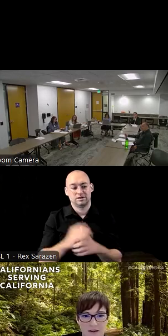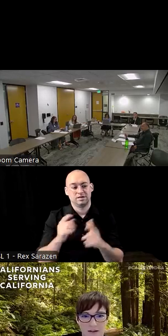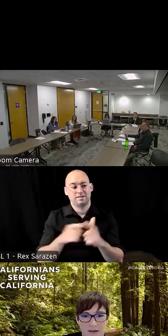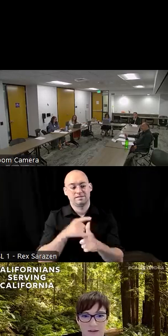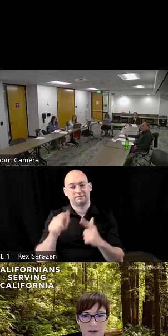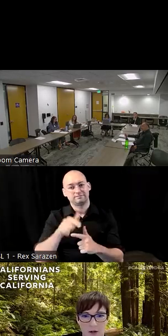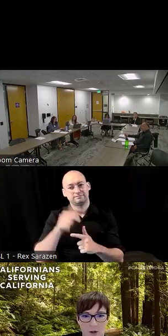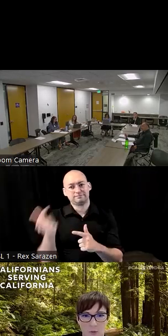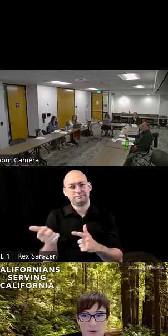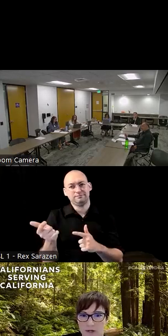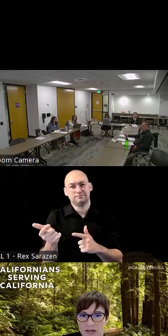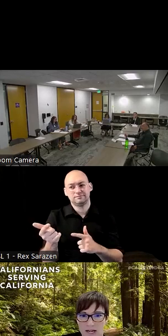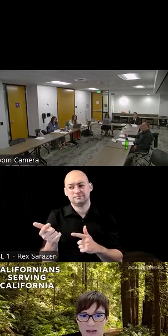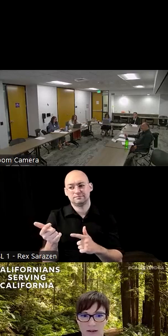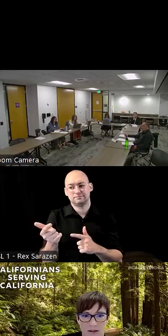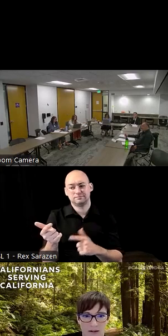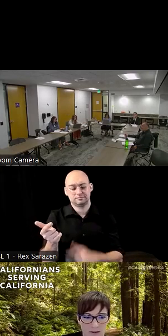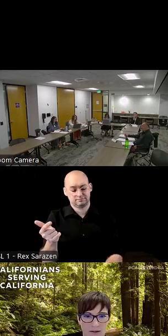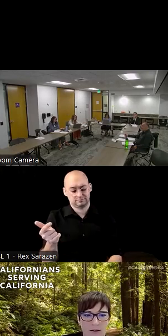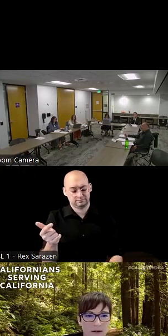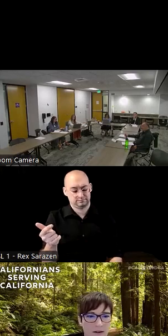that, when we,